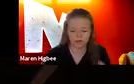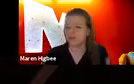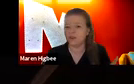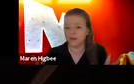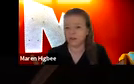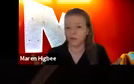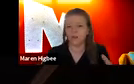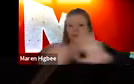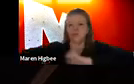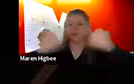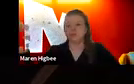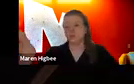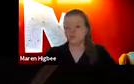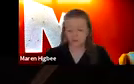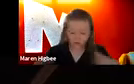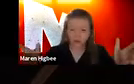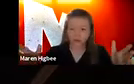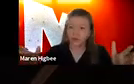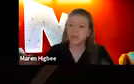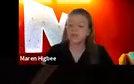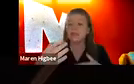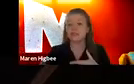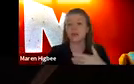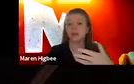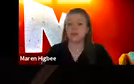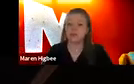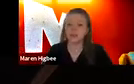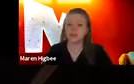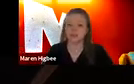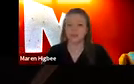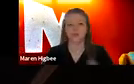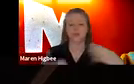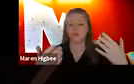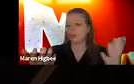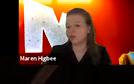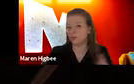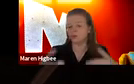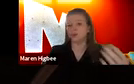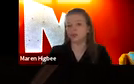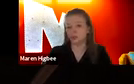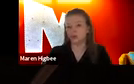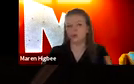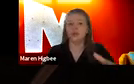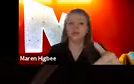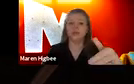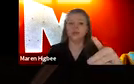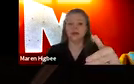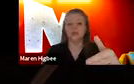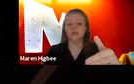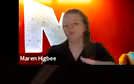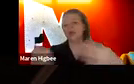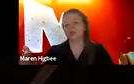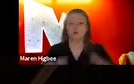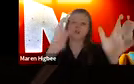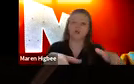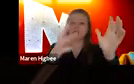on TV at some point where there's all the screens and the director is calling the shots. So when you're watching the news or a show, um,